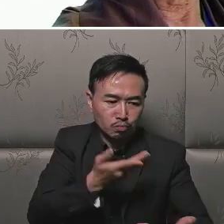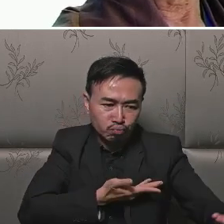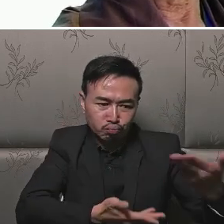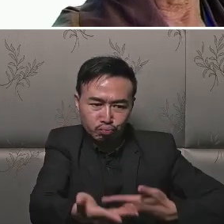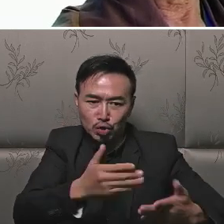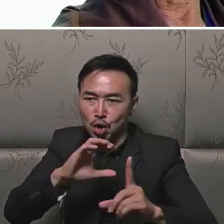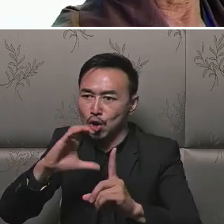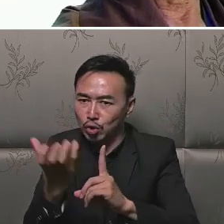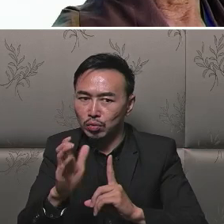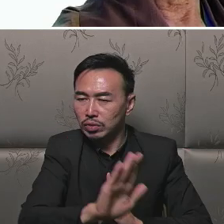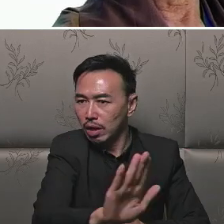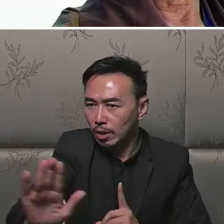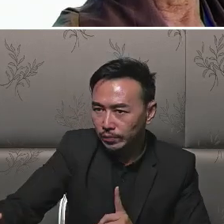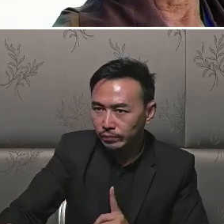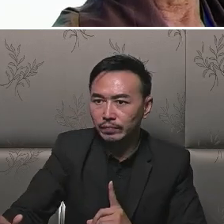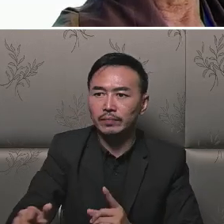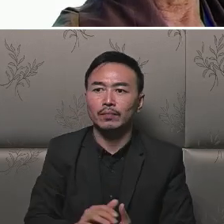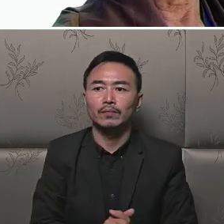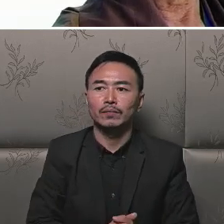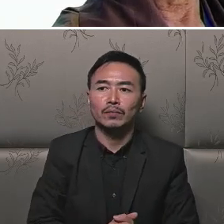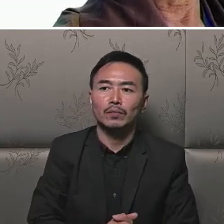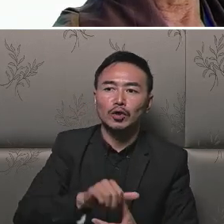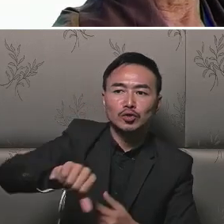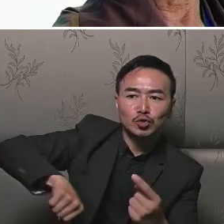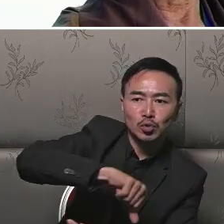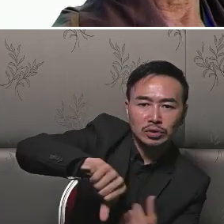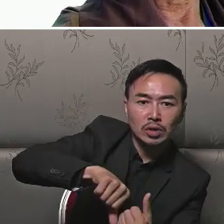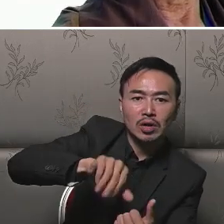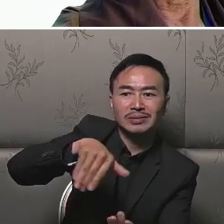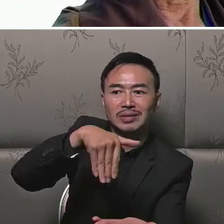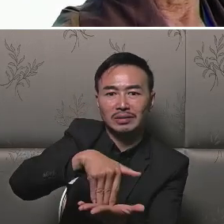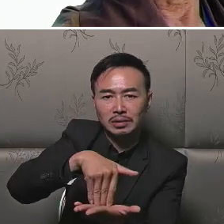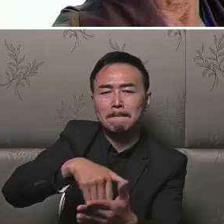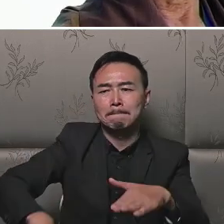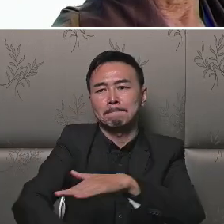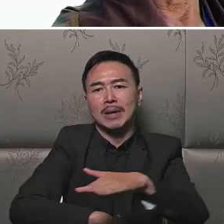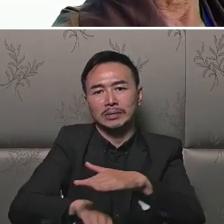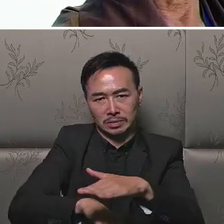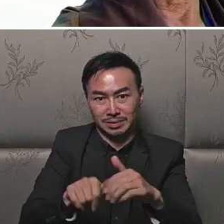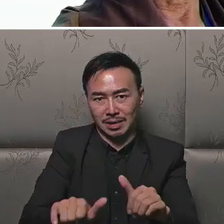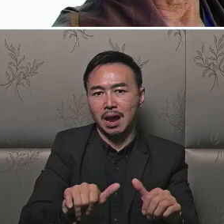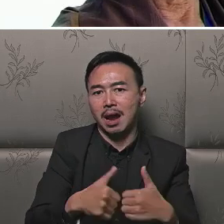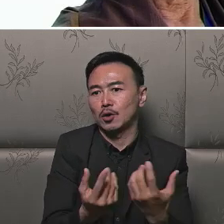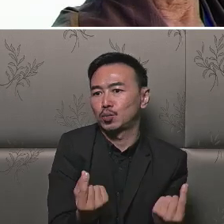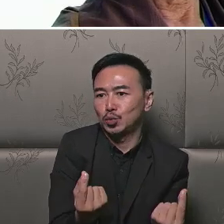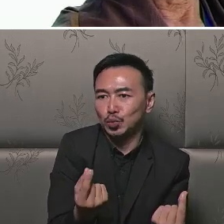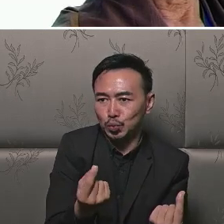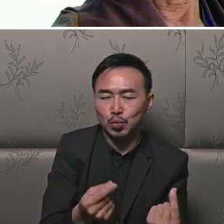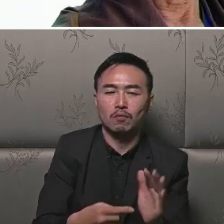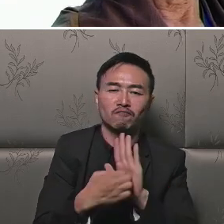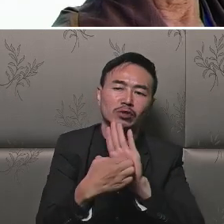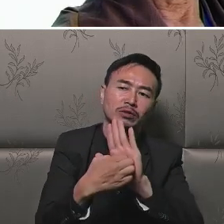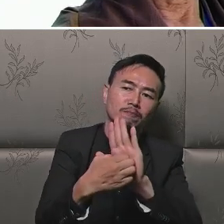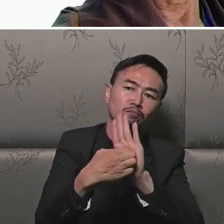old programs we've been applying. In my previous schools, for example, we've been implementing